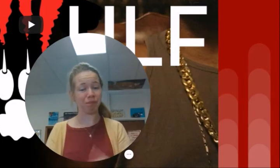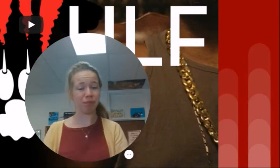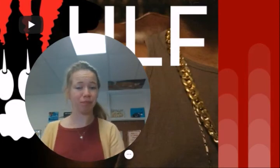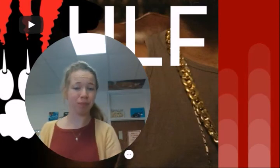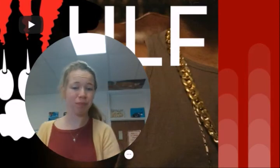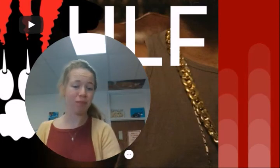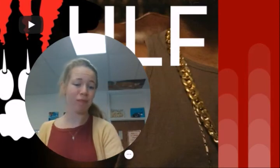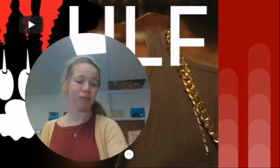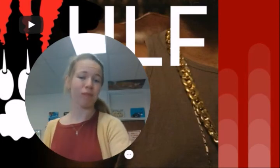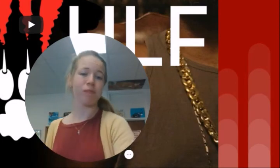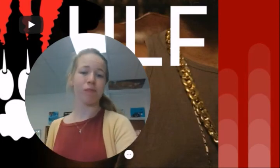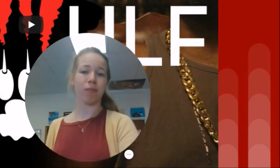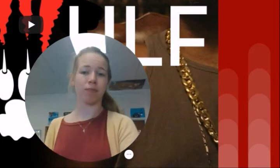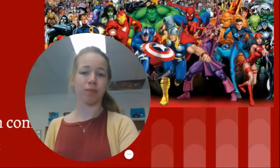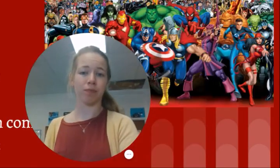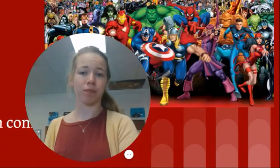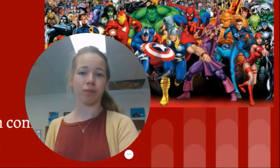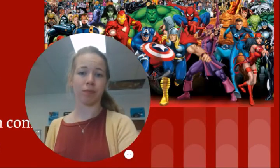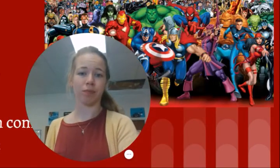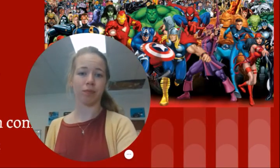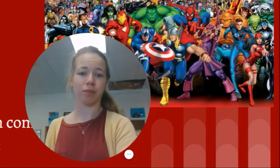good.